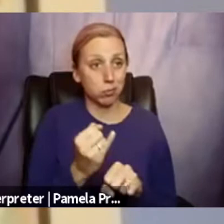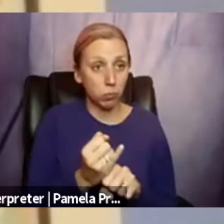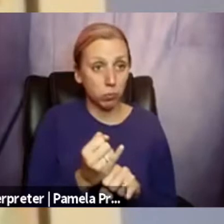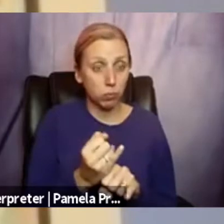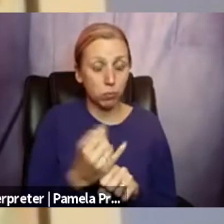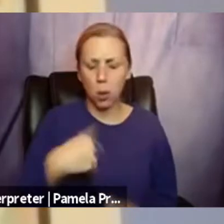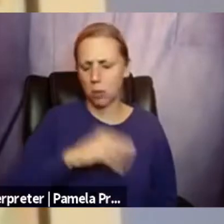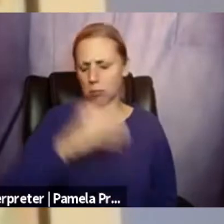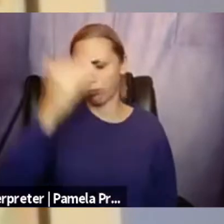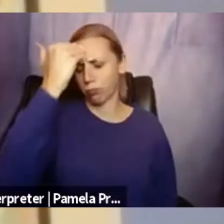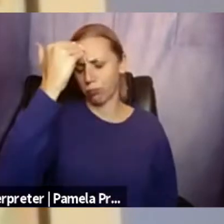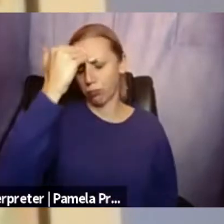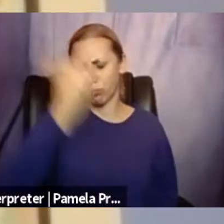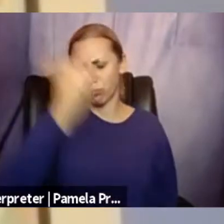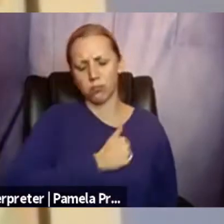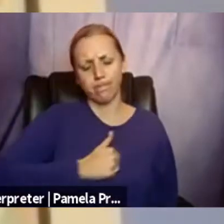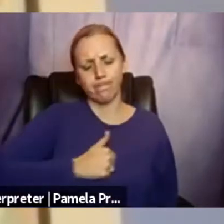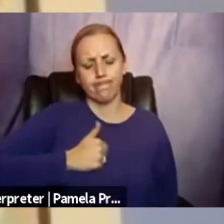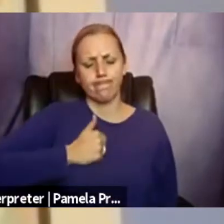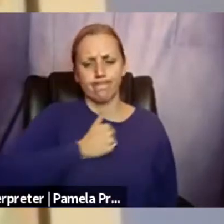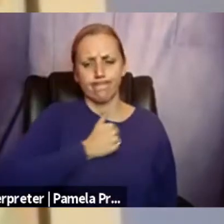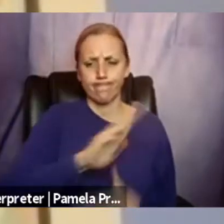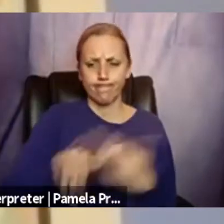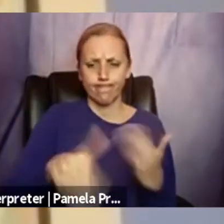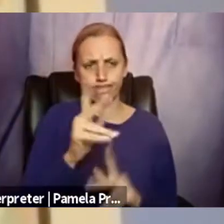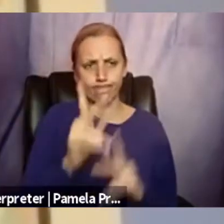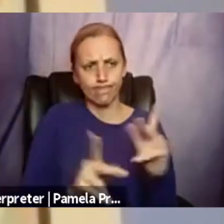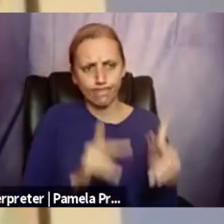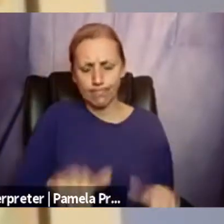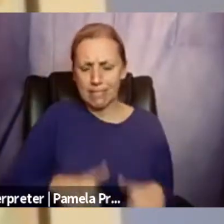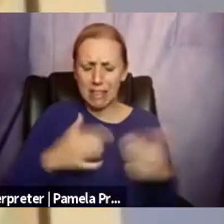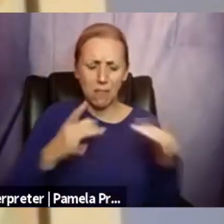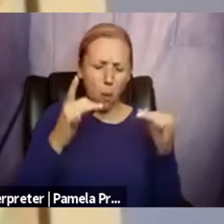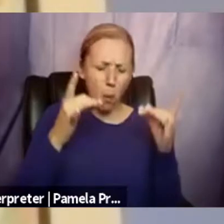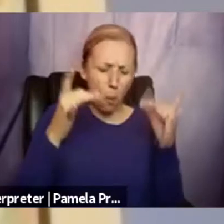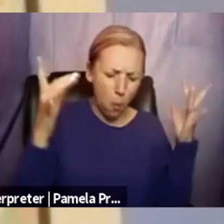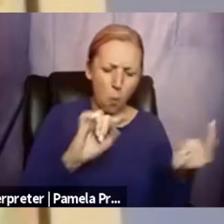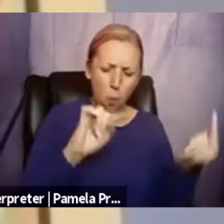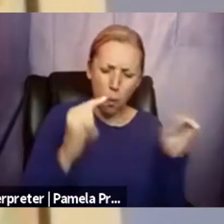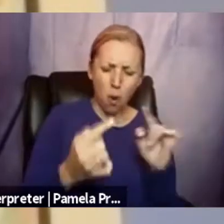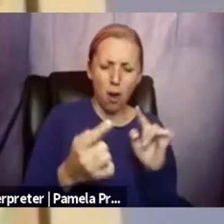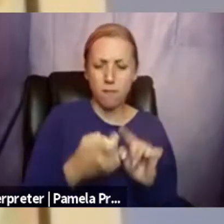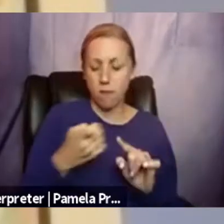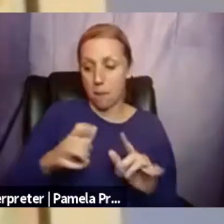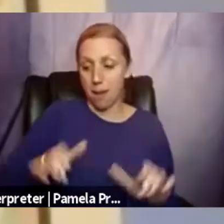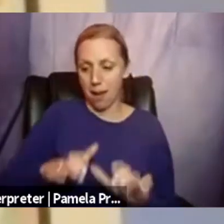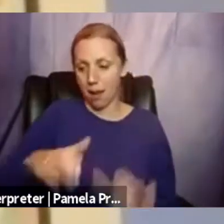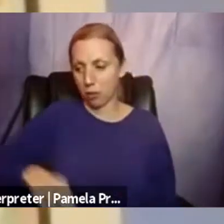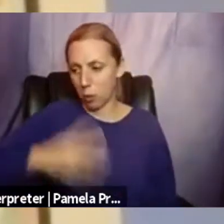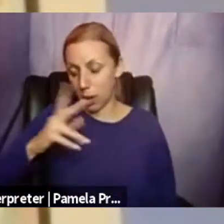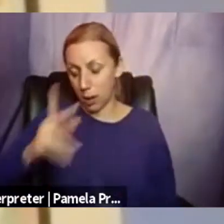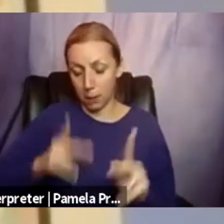We acknowledge and mourn all people whose lives have been violently harmed or taken by the actions of white people, institutions,